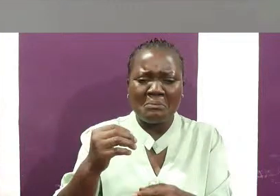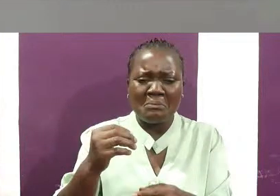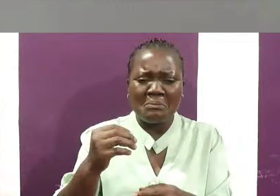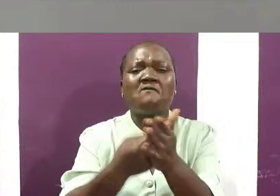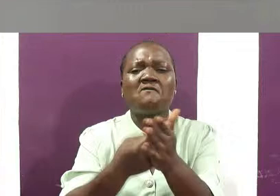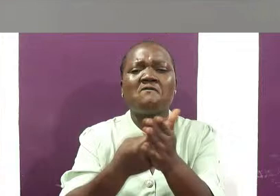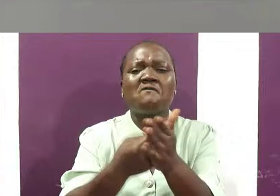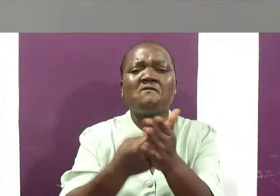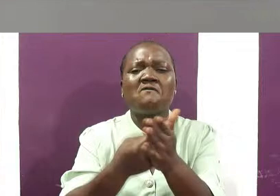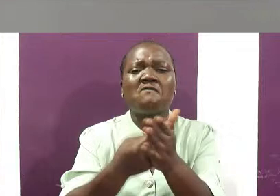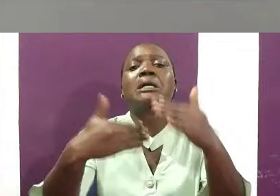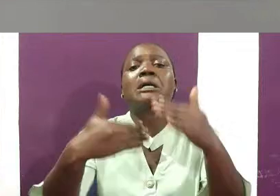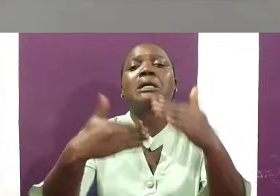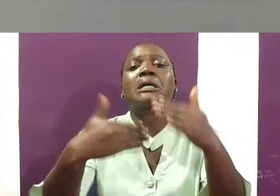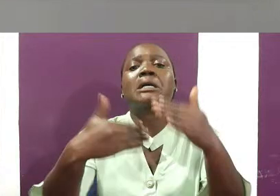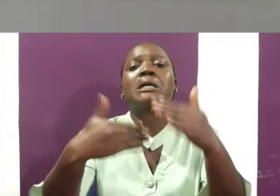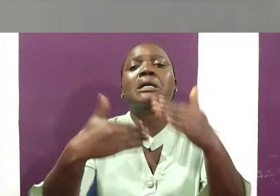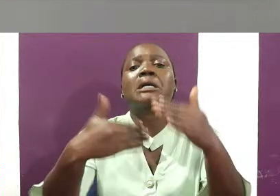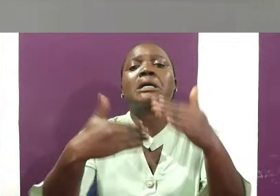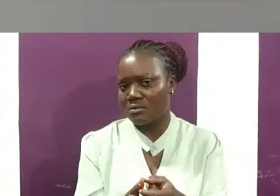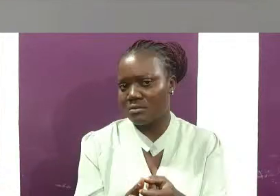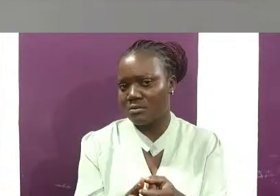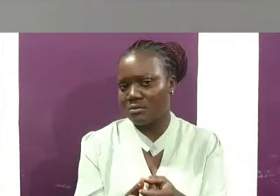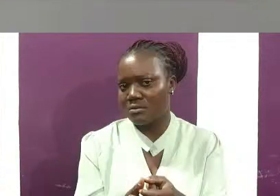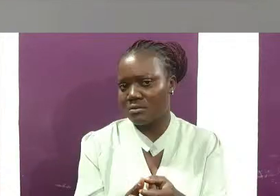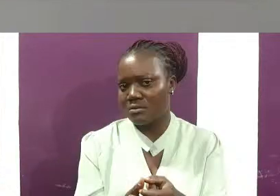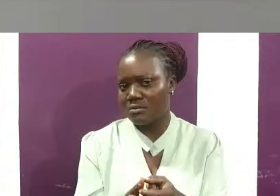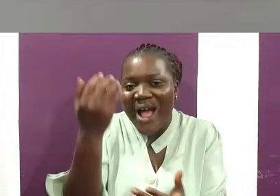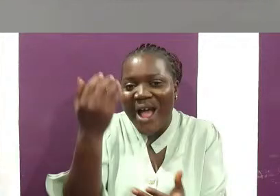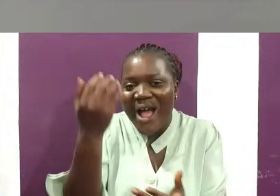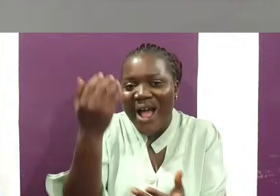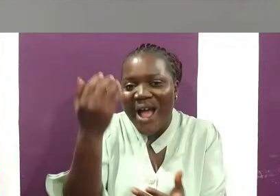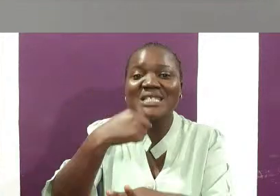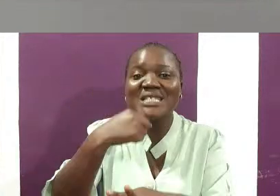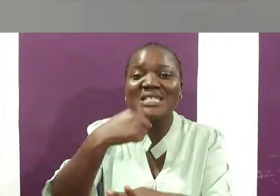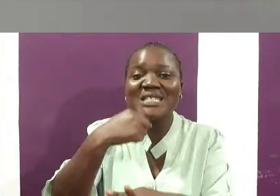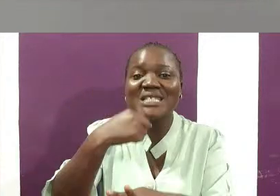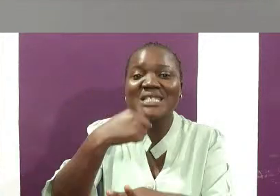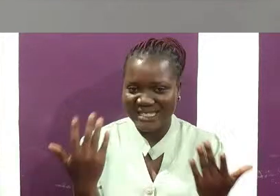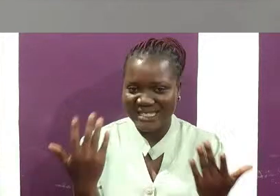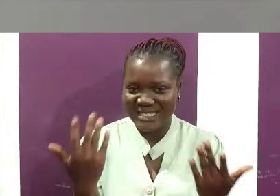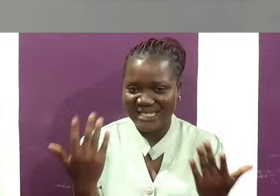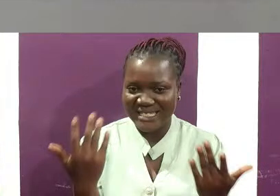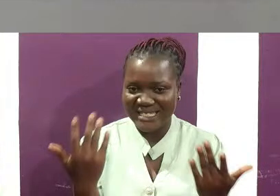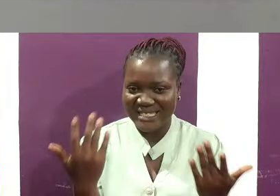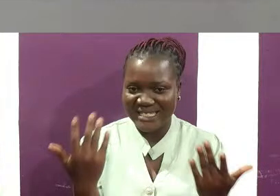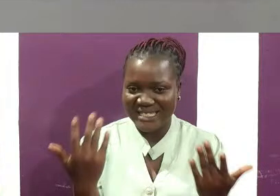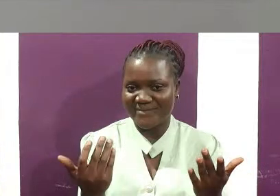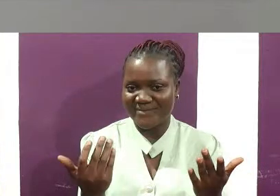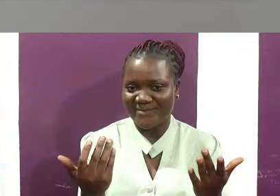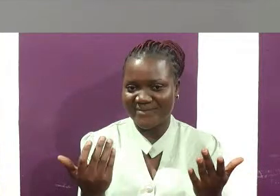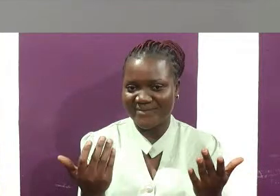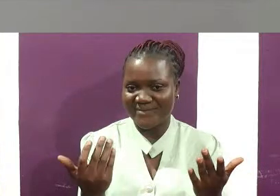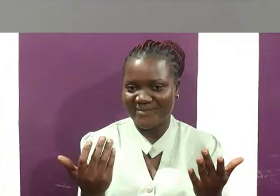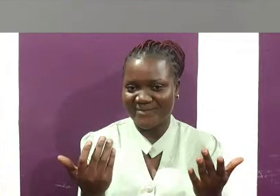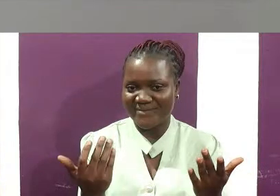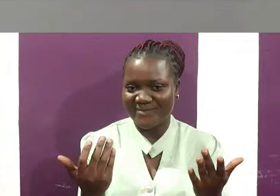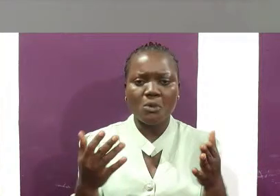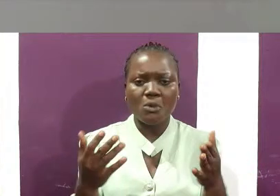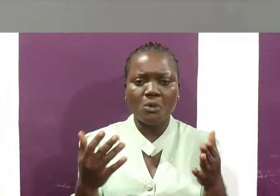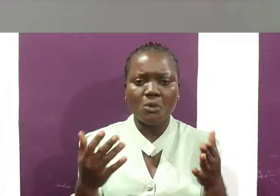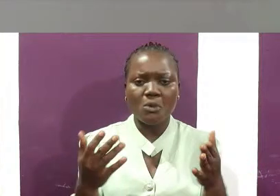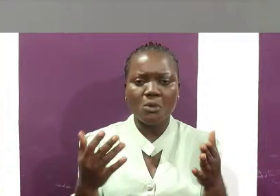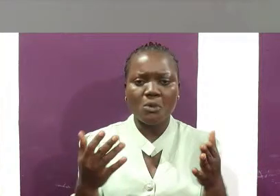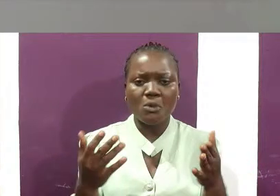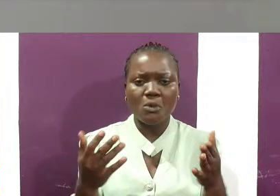If one church was as good as another, or one law was as good as another, Paul would have had nothing to write to Galatia about. Oh, sir,